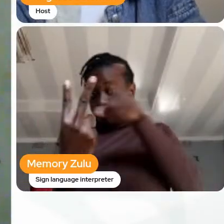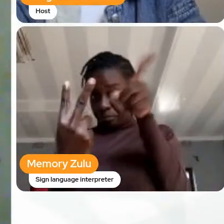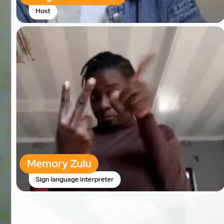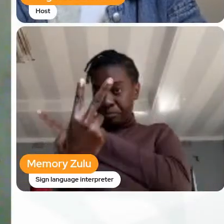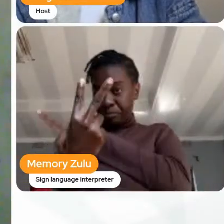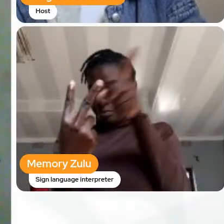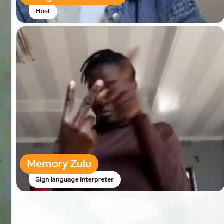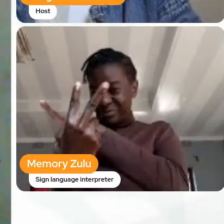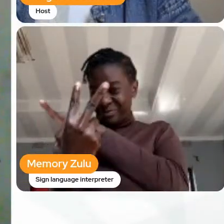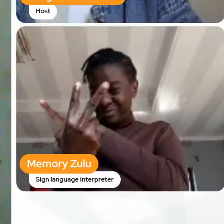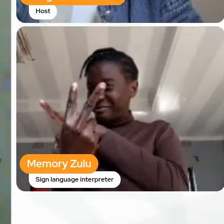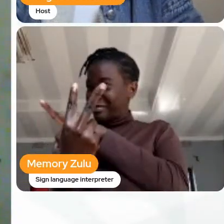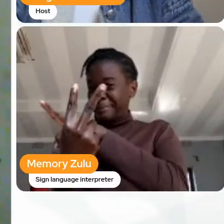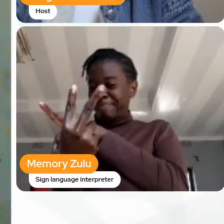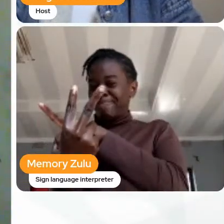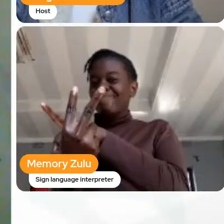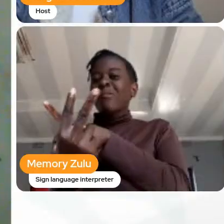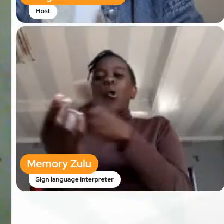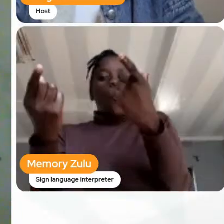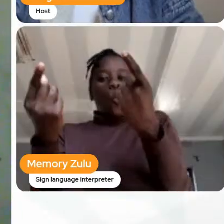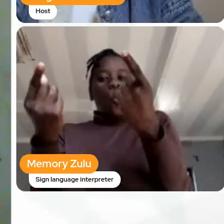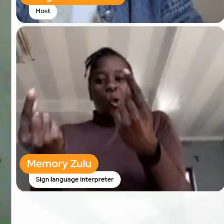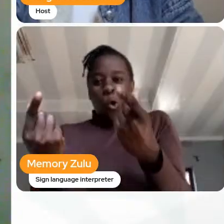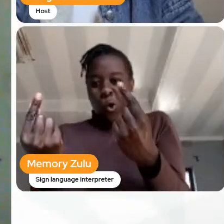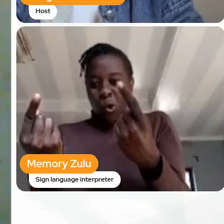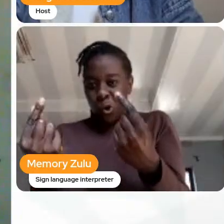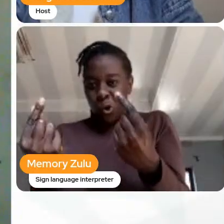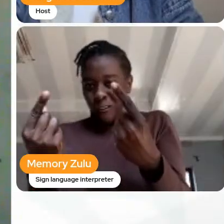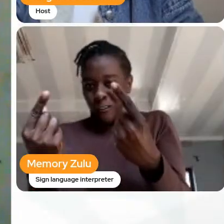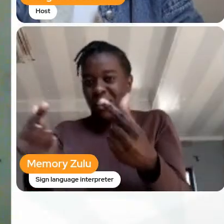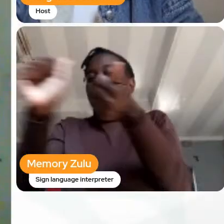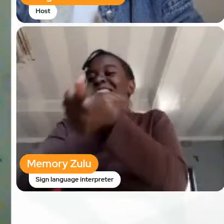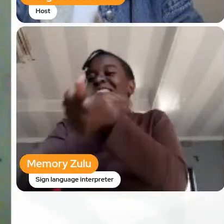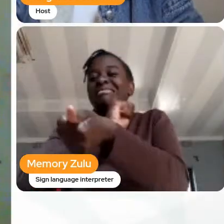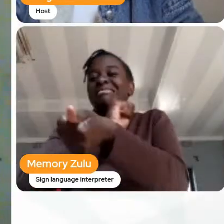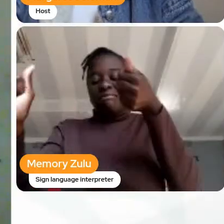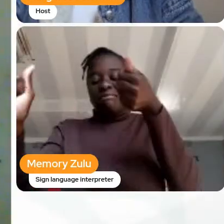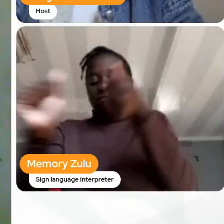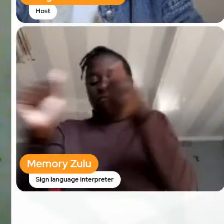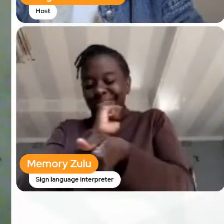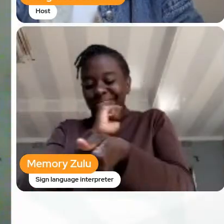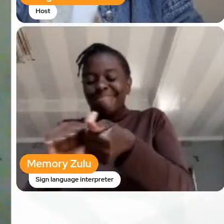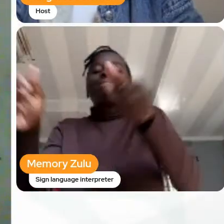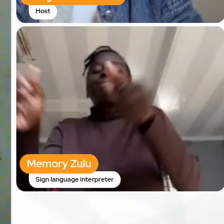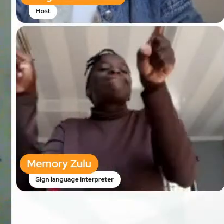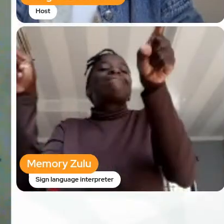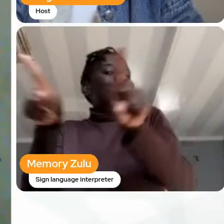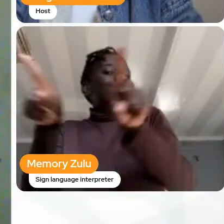the STIs that are going to affect the urinary tract, like in men,